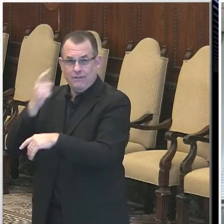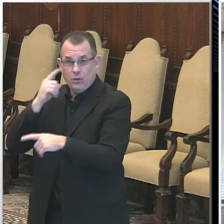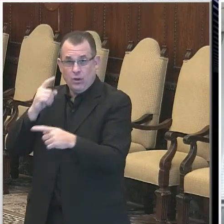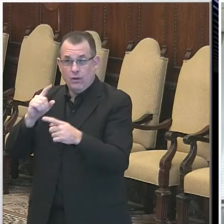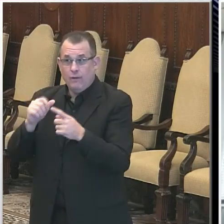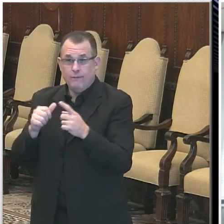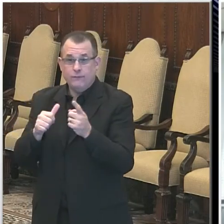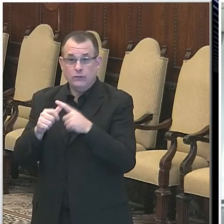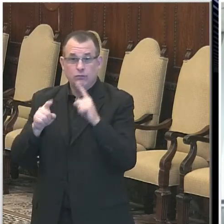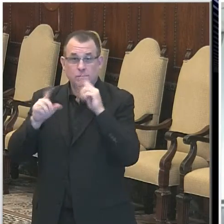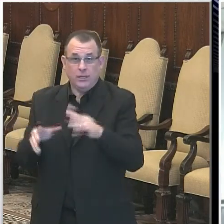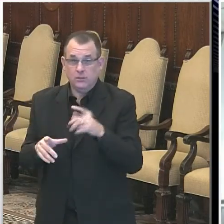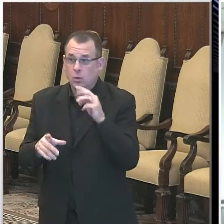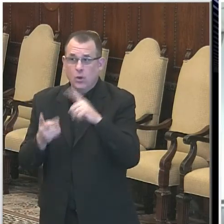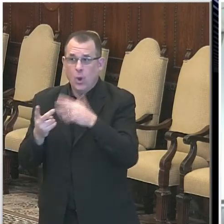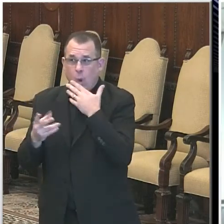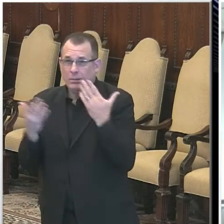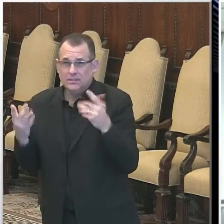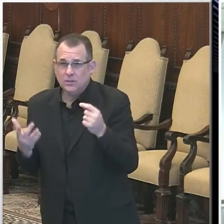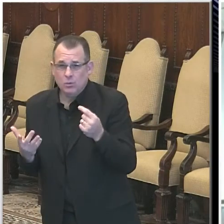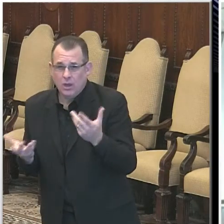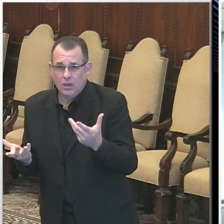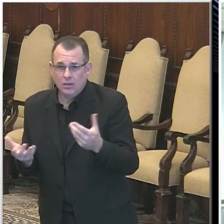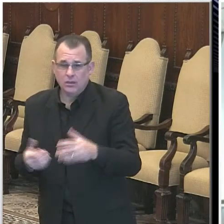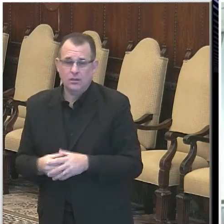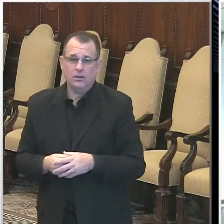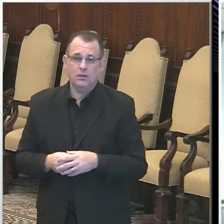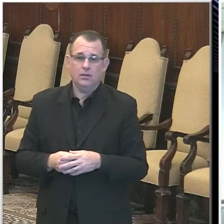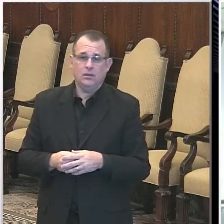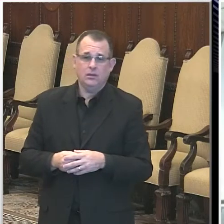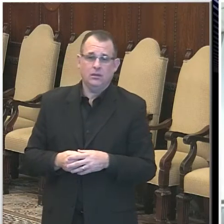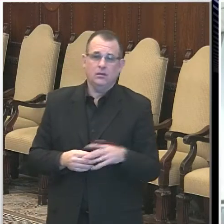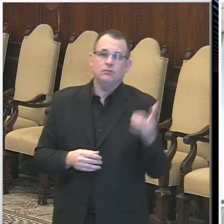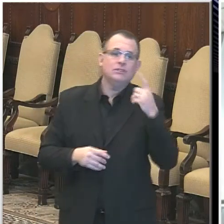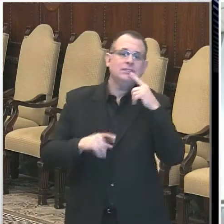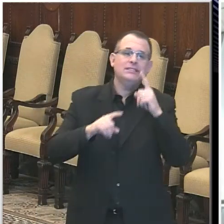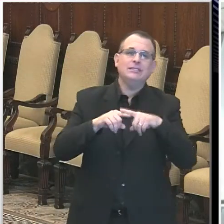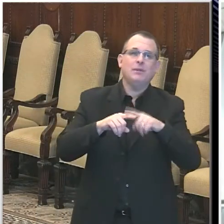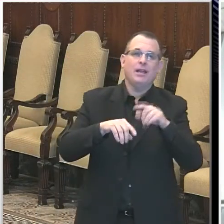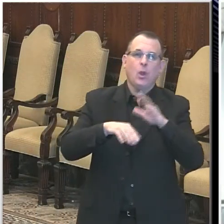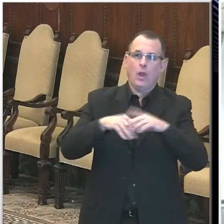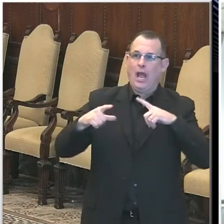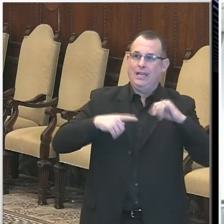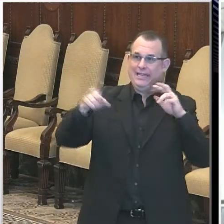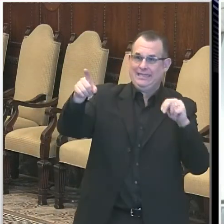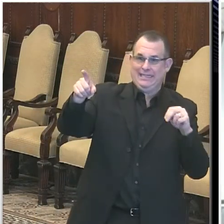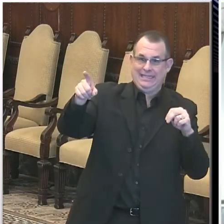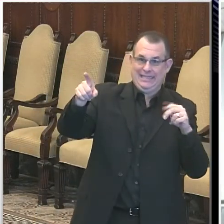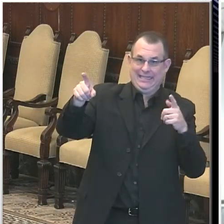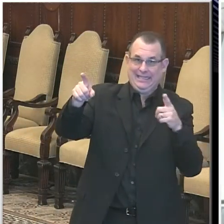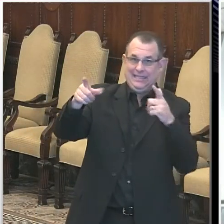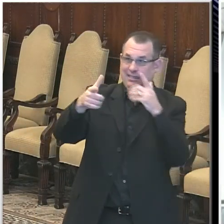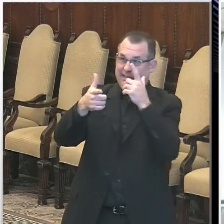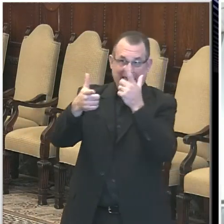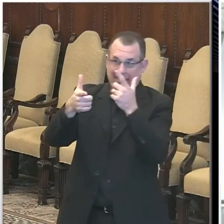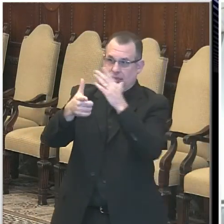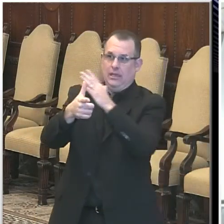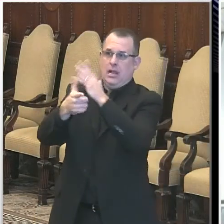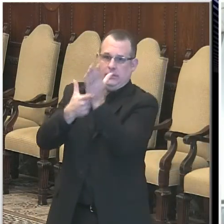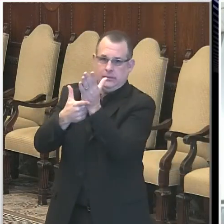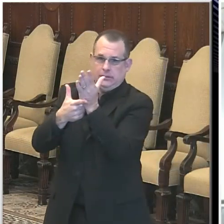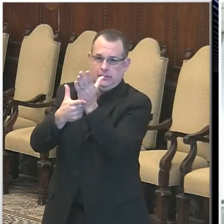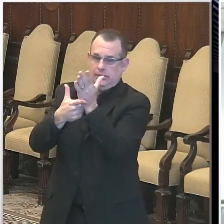the Fairfield Inn, so depending on how the Holiday Inn progresses, the Fairfield Inn may convert into a general